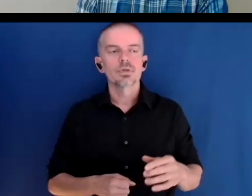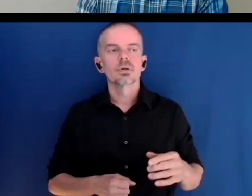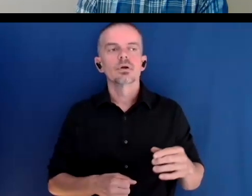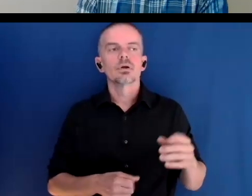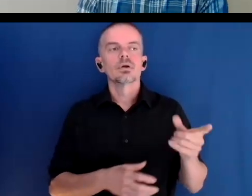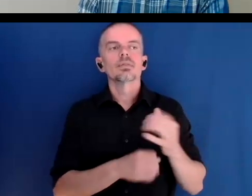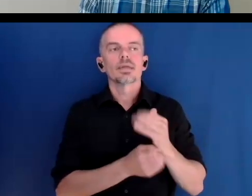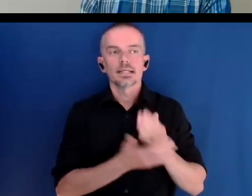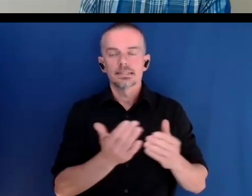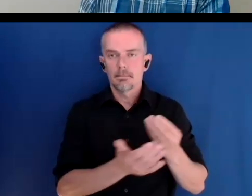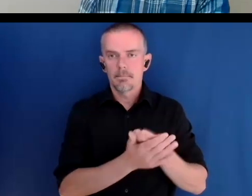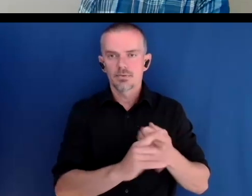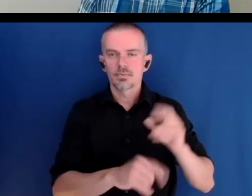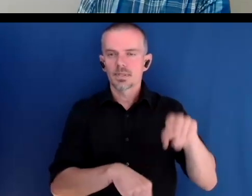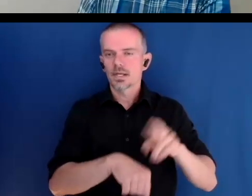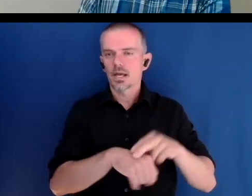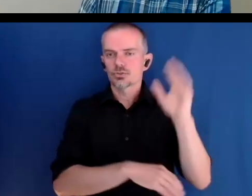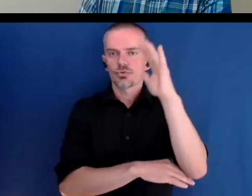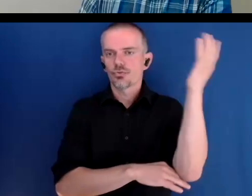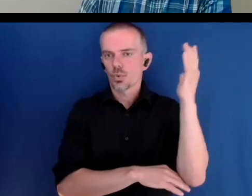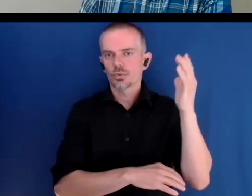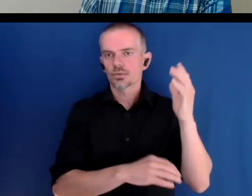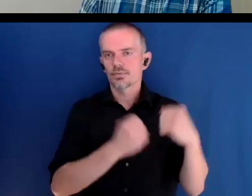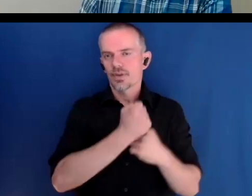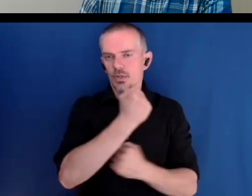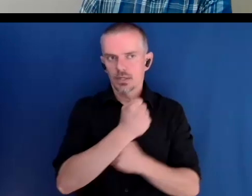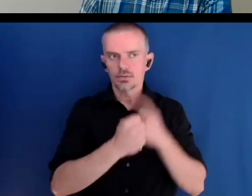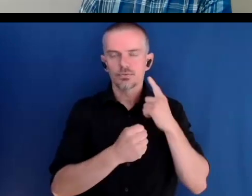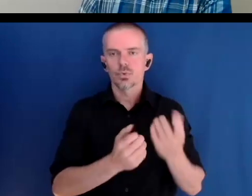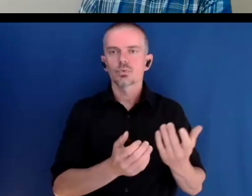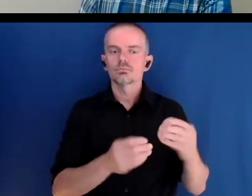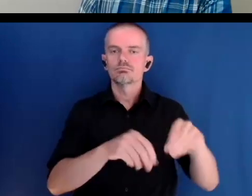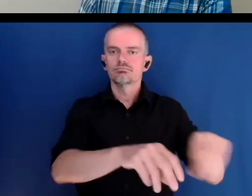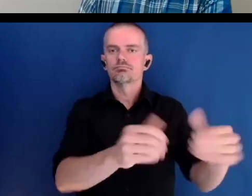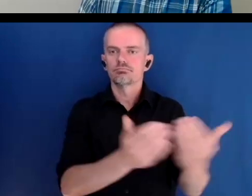National Forest Foundation to help us do reforestation surveys. And